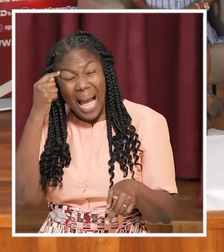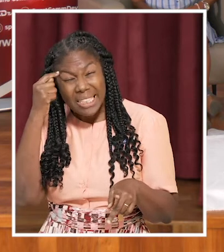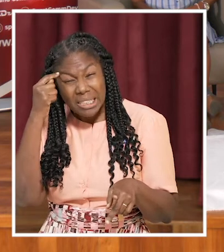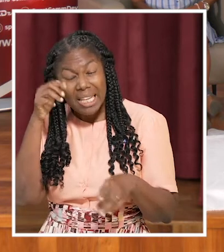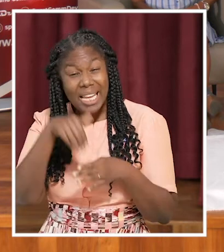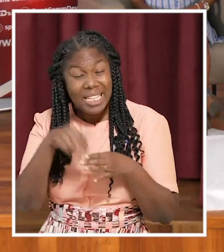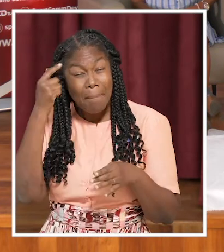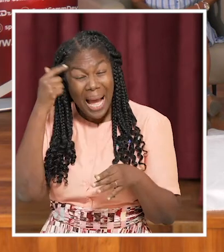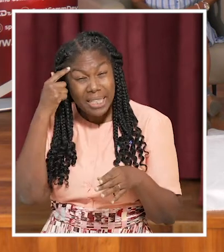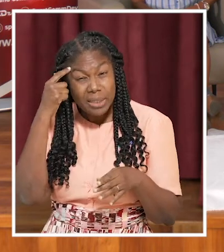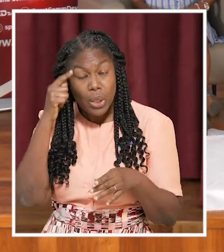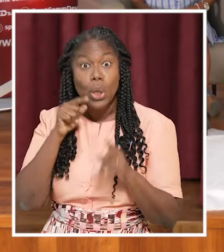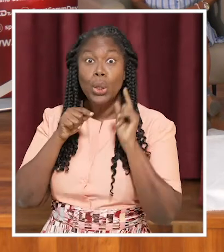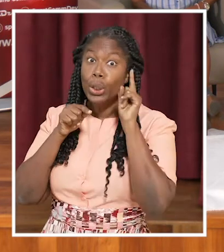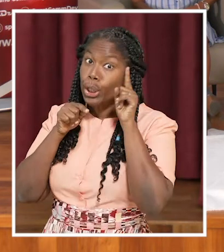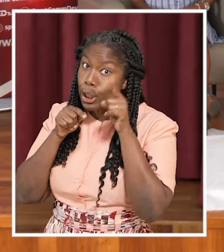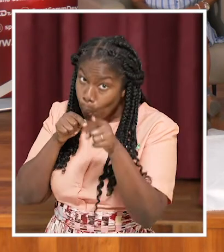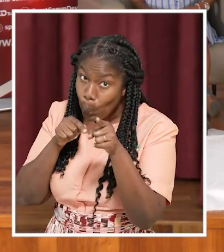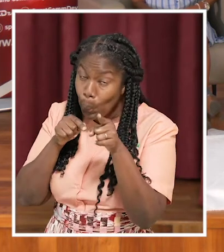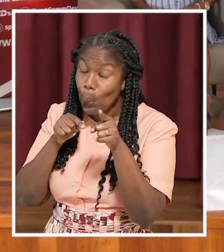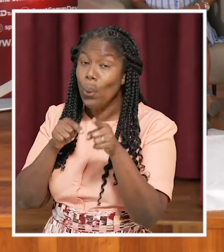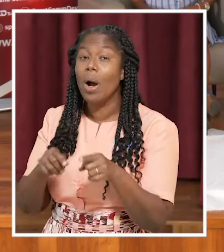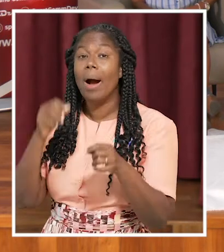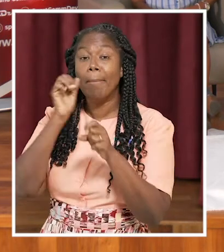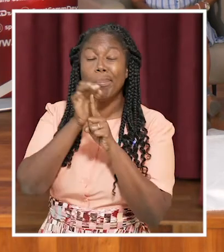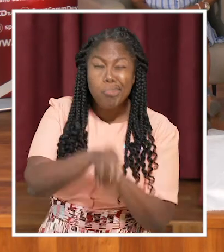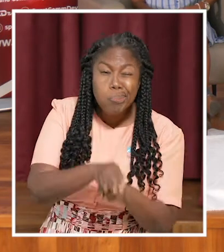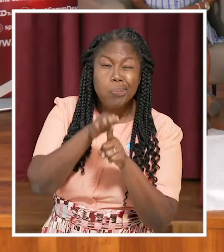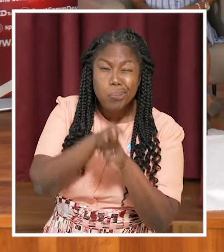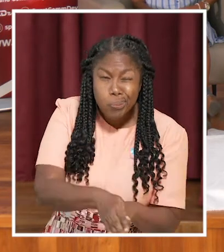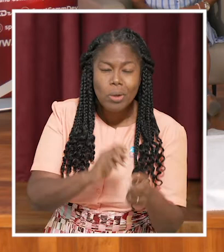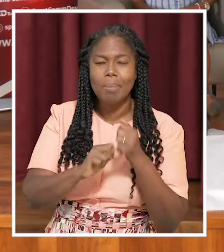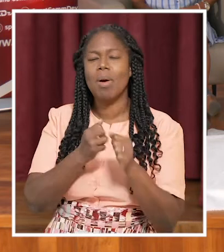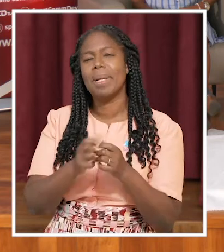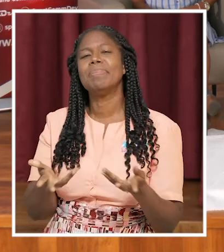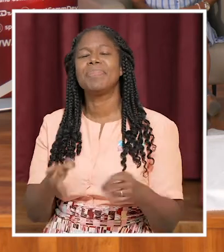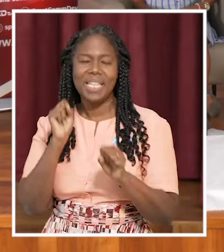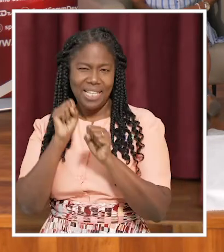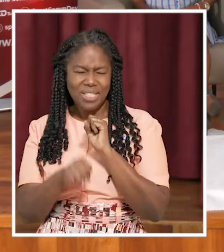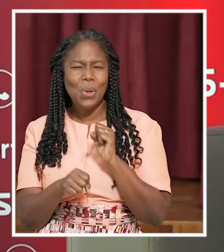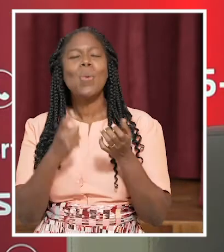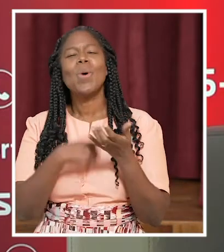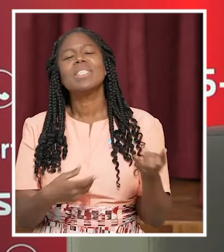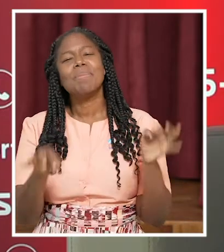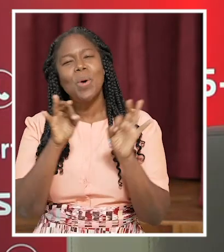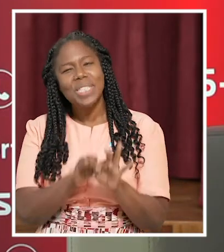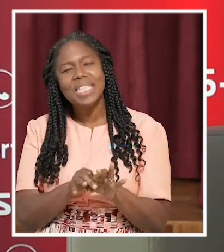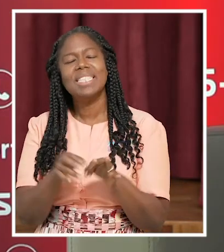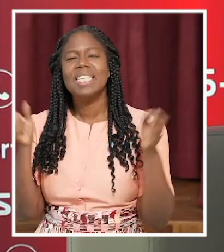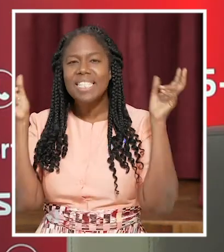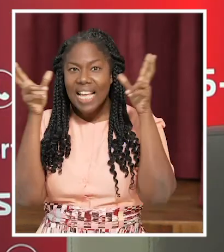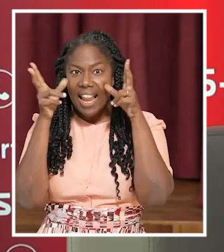neutral party to get involved, and that's where you all will come in. So to be the able thing to about give the key advice. is listening. We must be able to listen in our